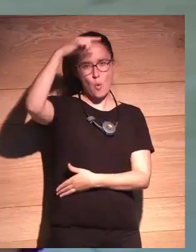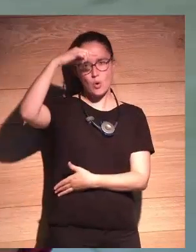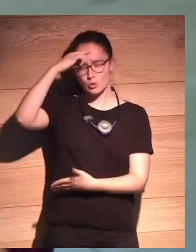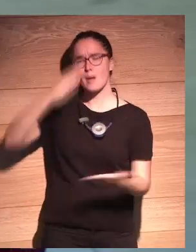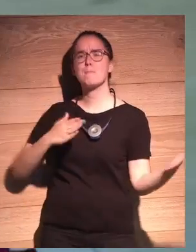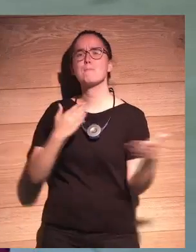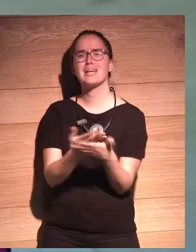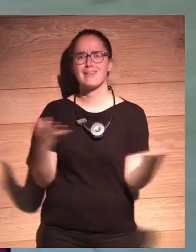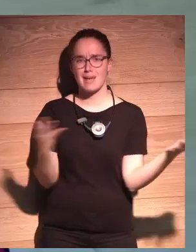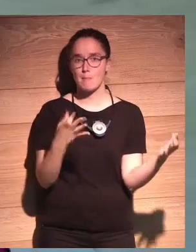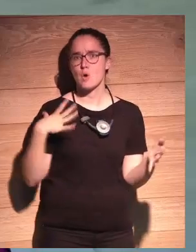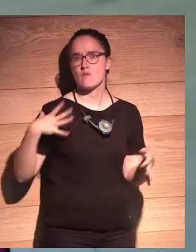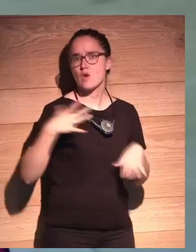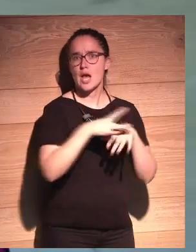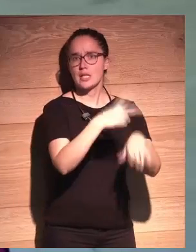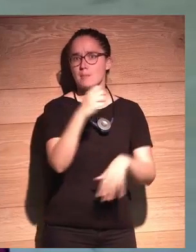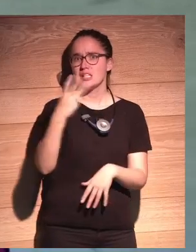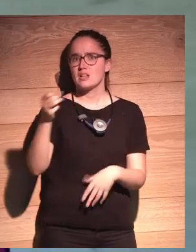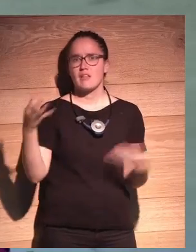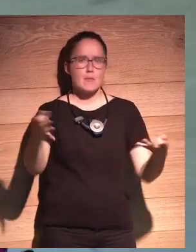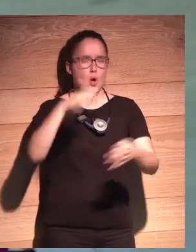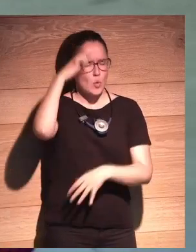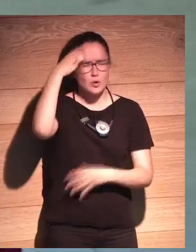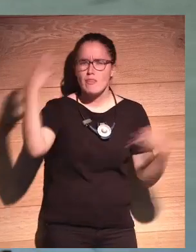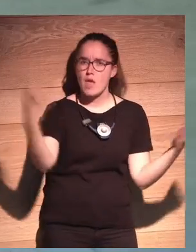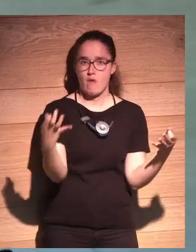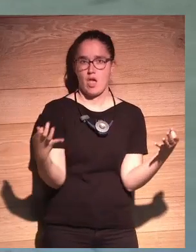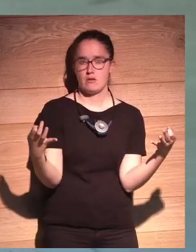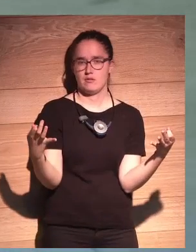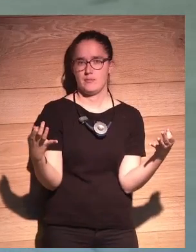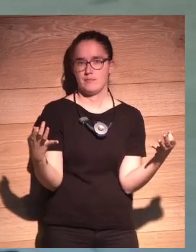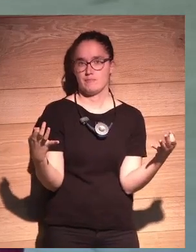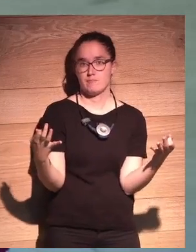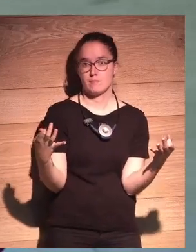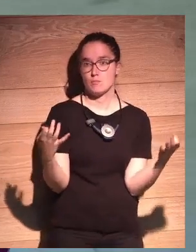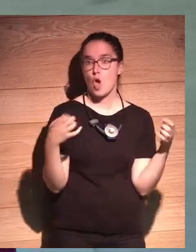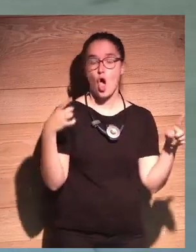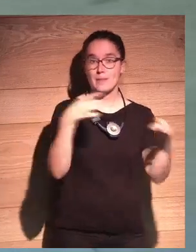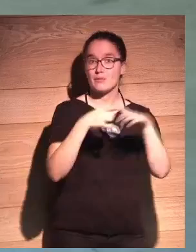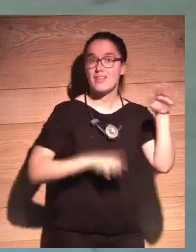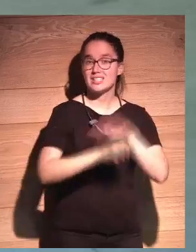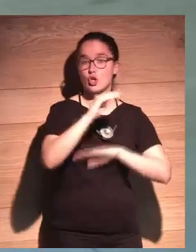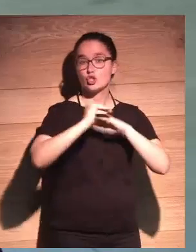That We Want, and it included the culture, and this was their demand, to